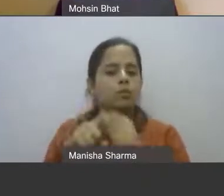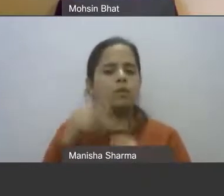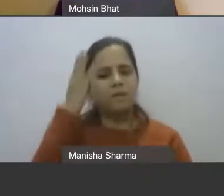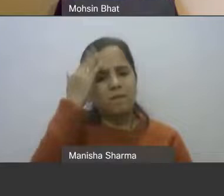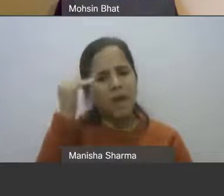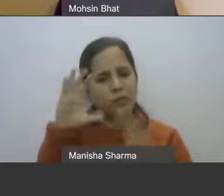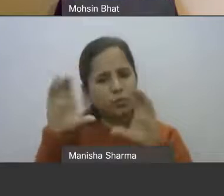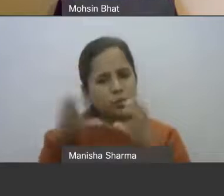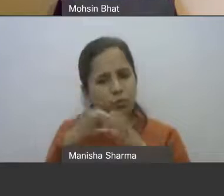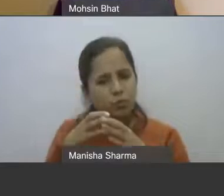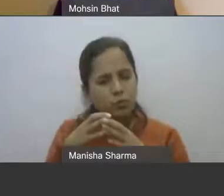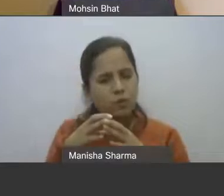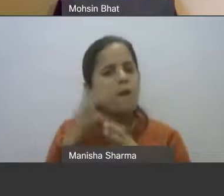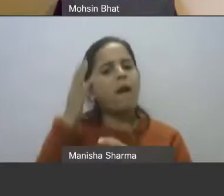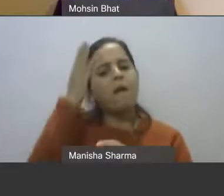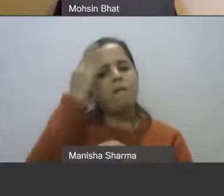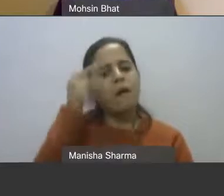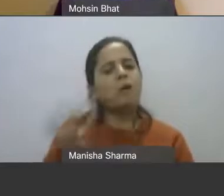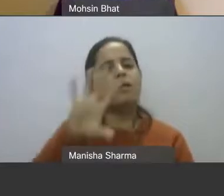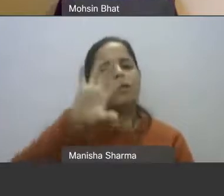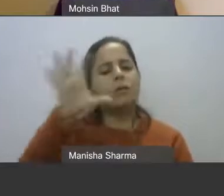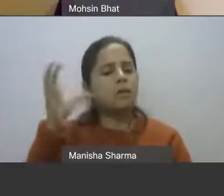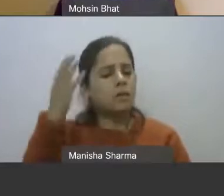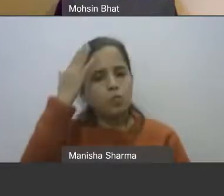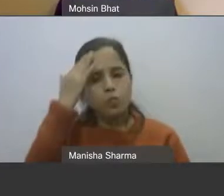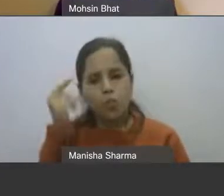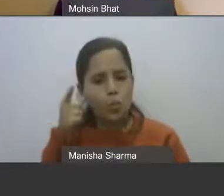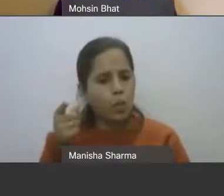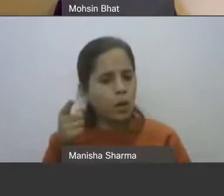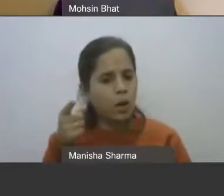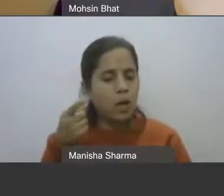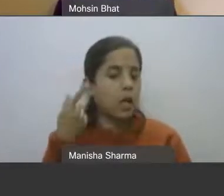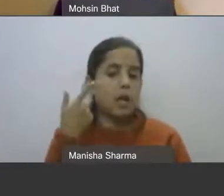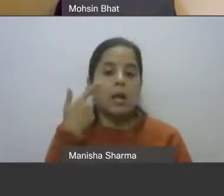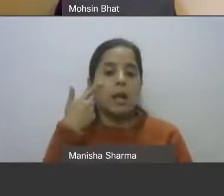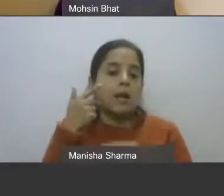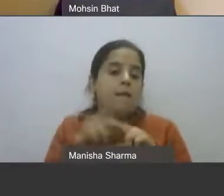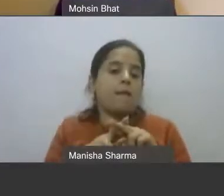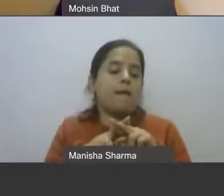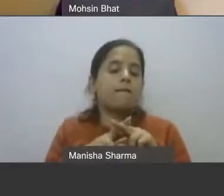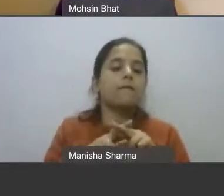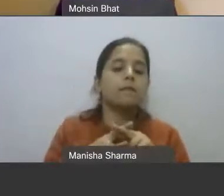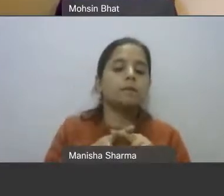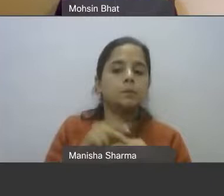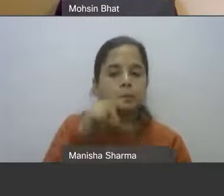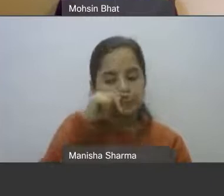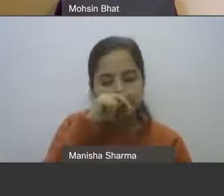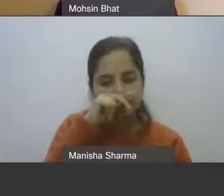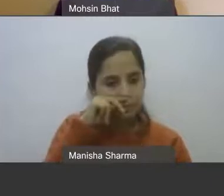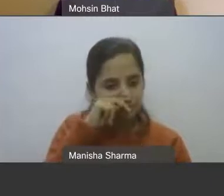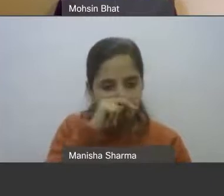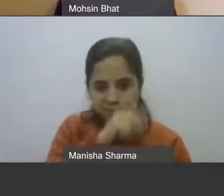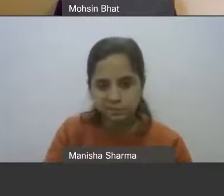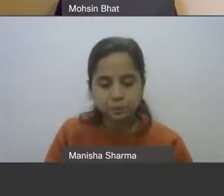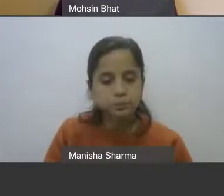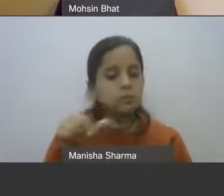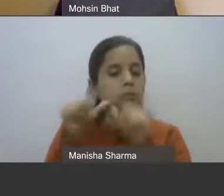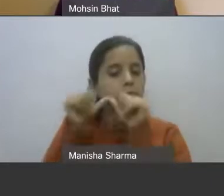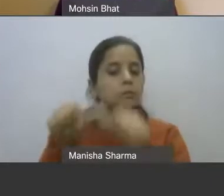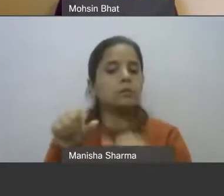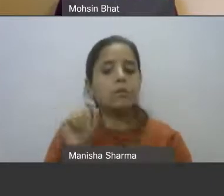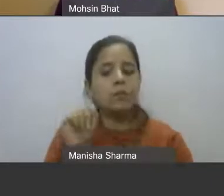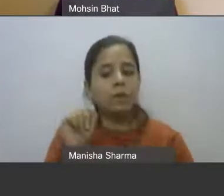and why these countries? Why these religions and why these countries? And if we, the first answer that